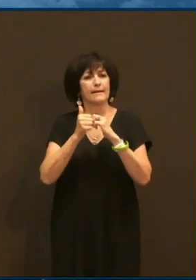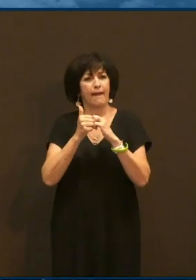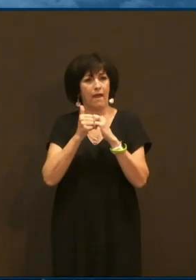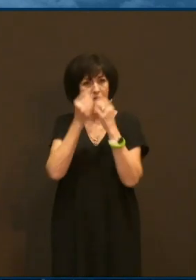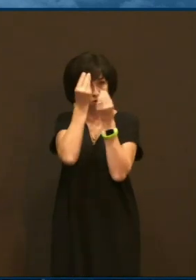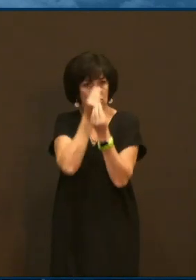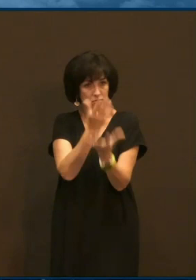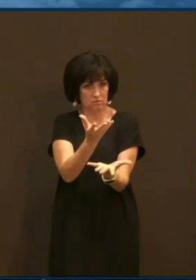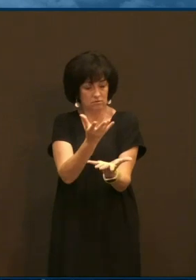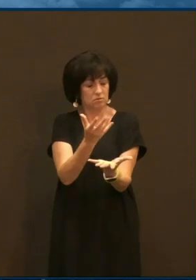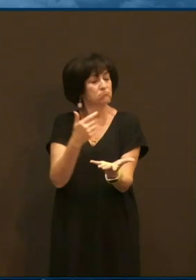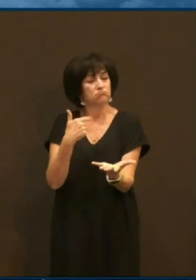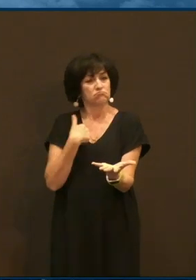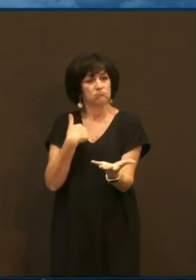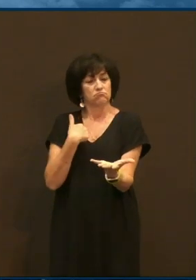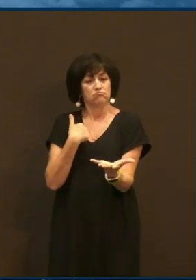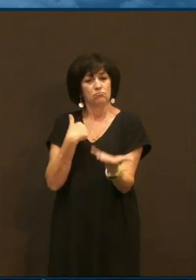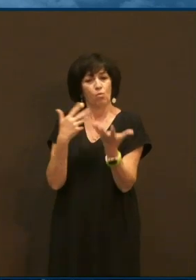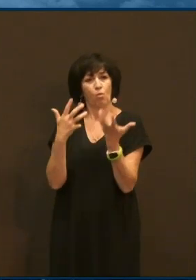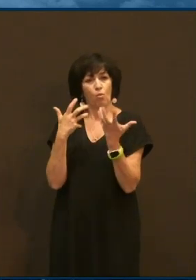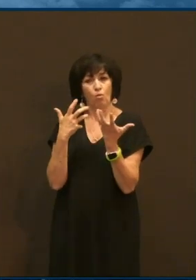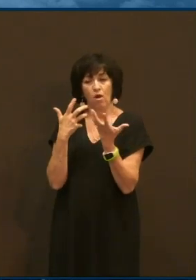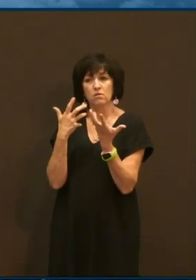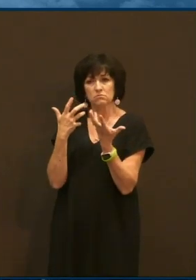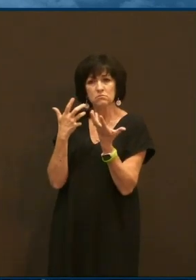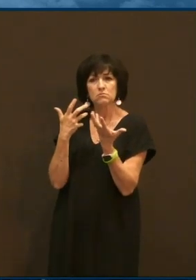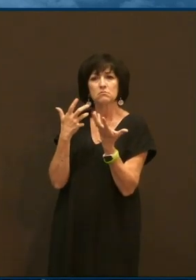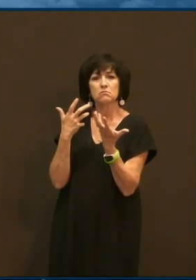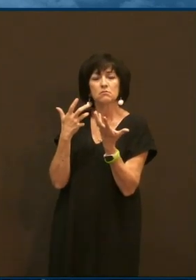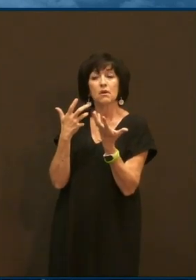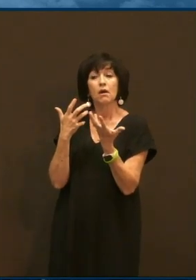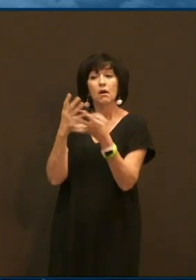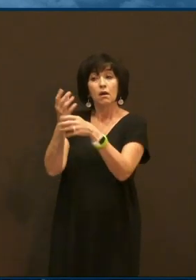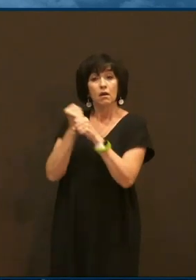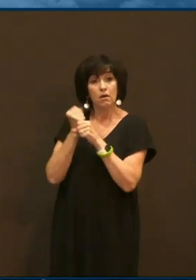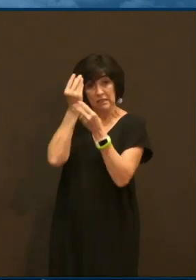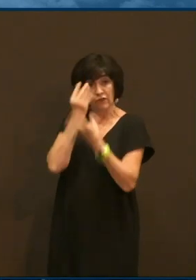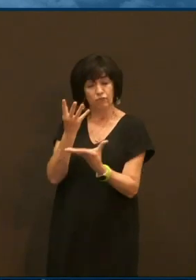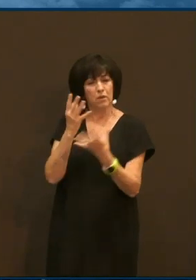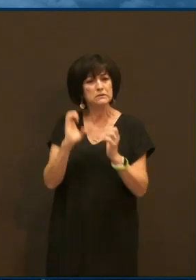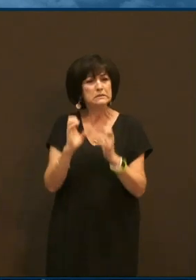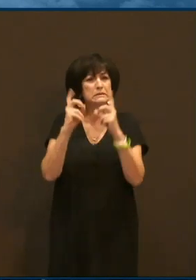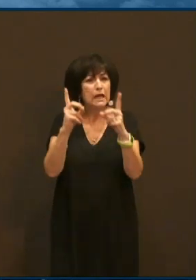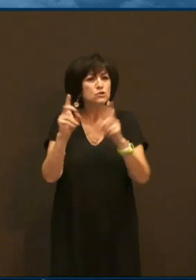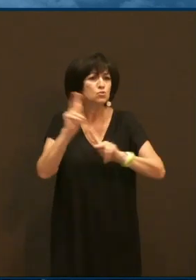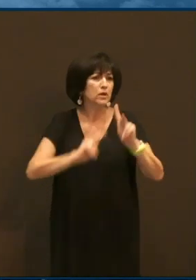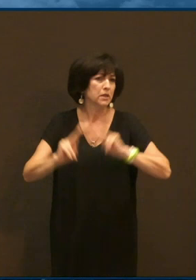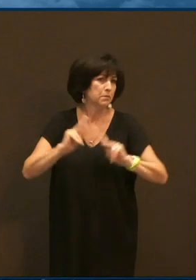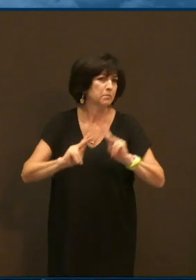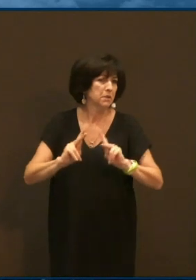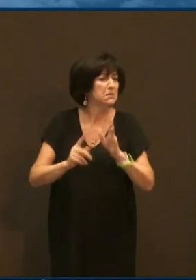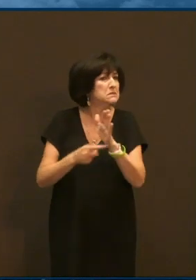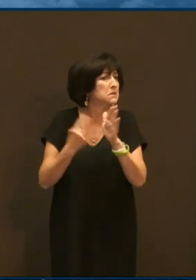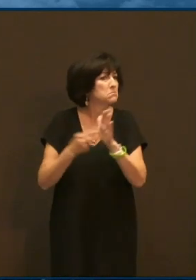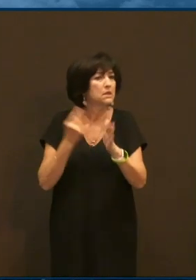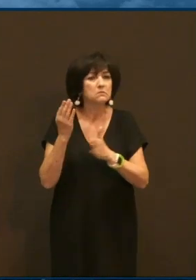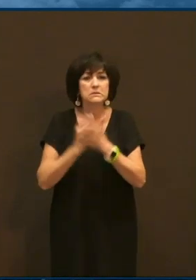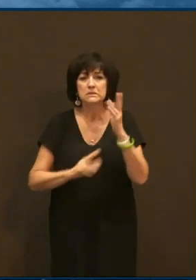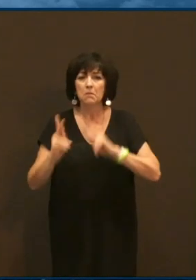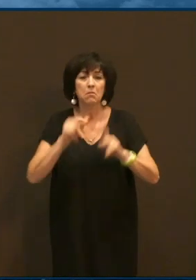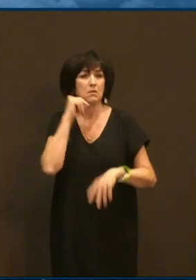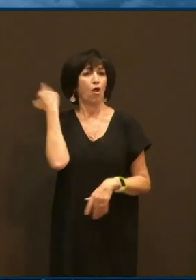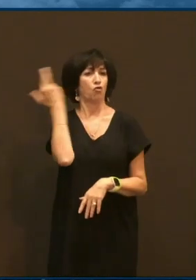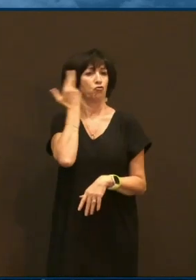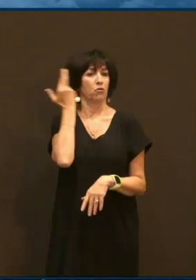is find out more information and educate. So oftentimes it's just making sure that people have a